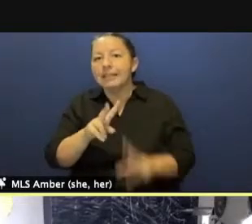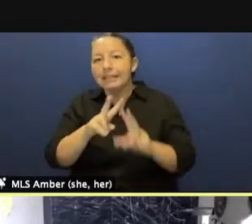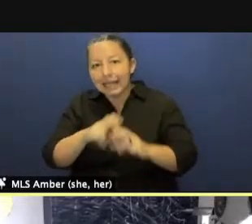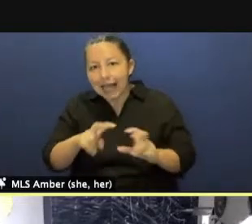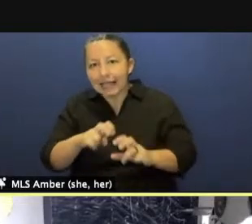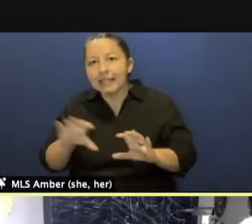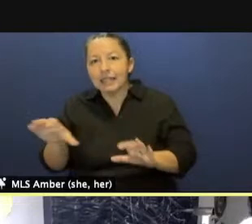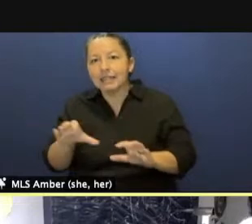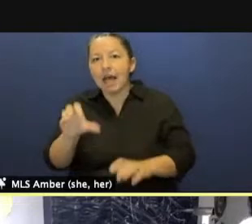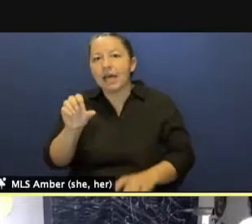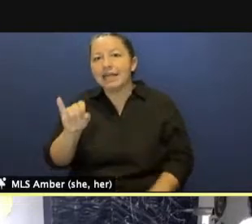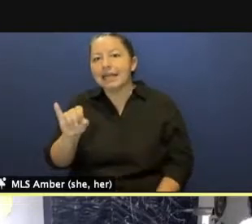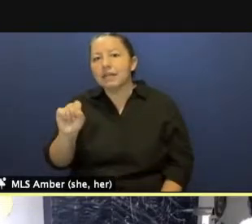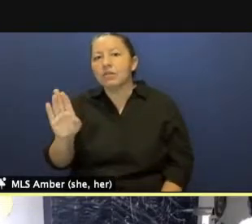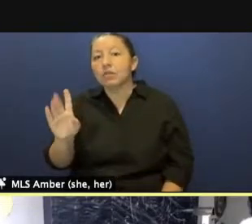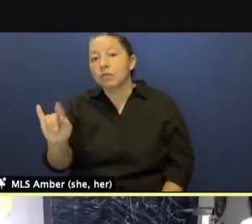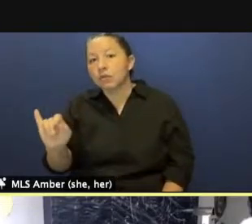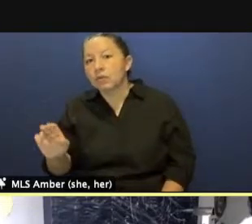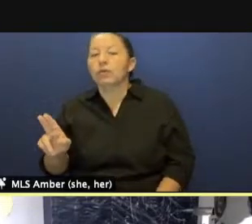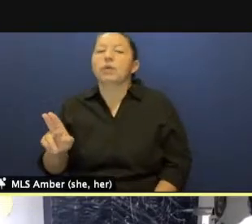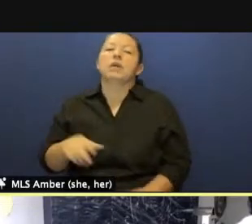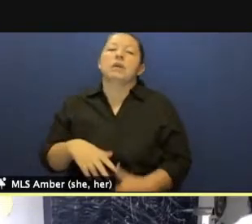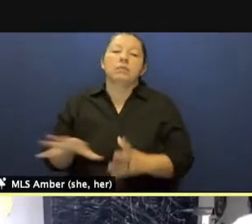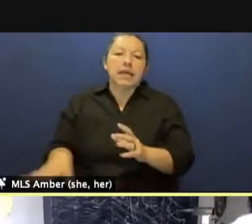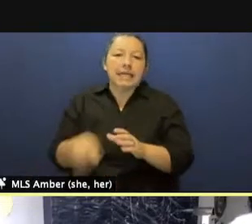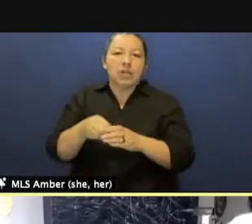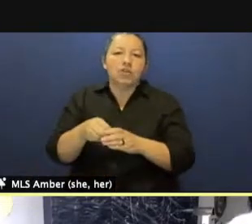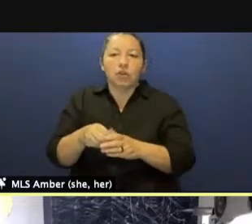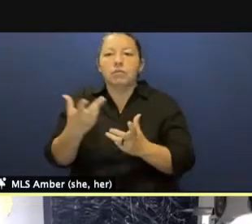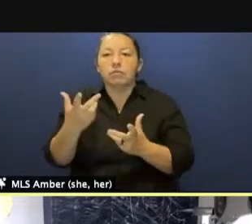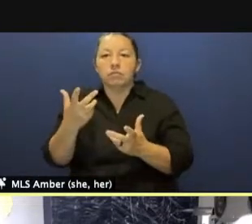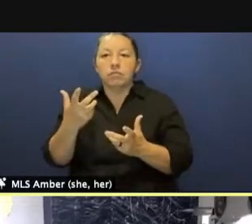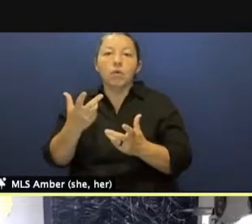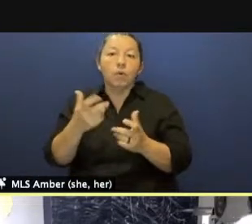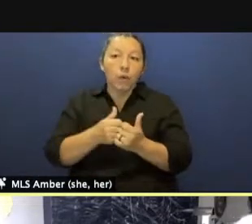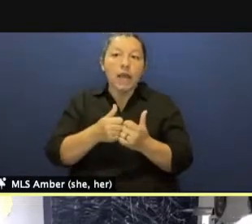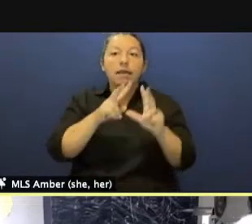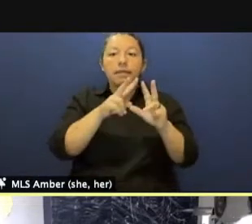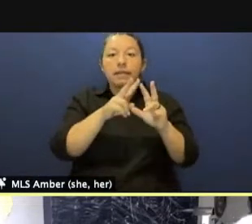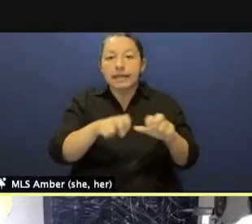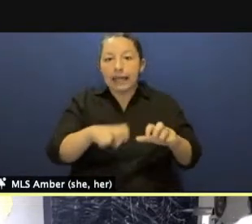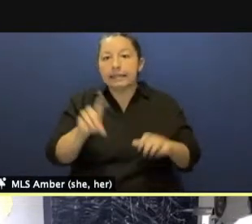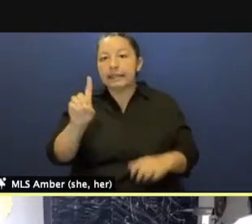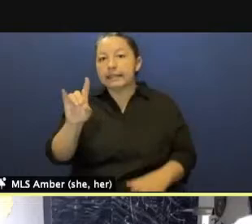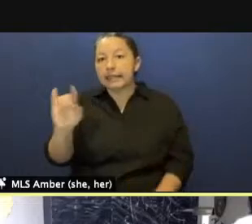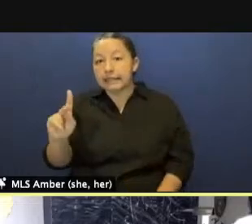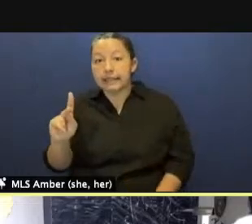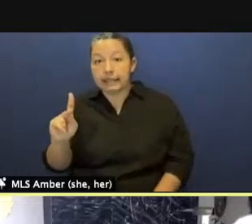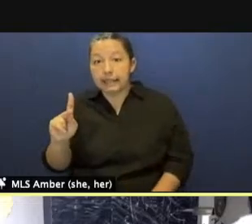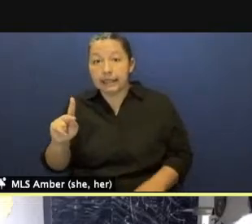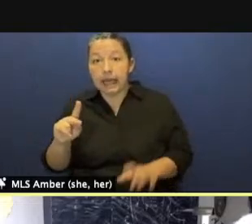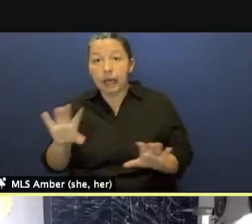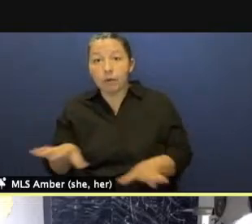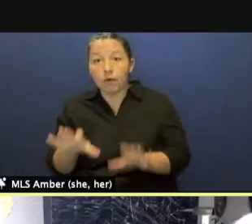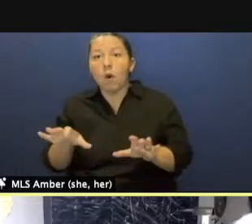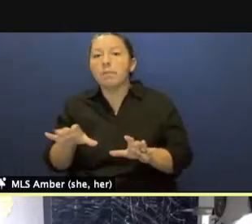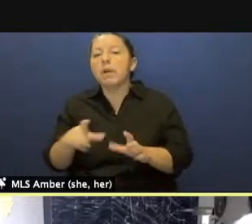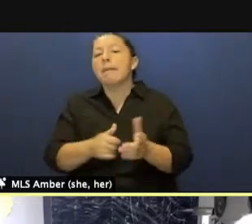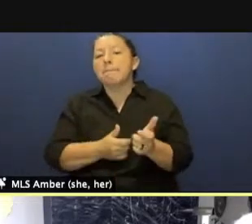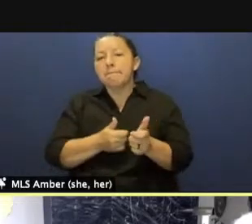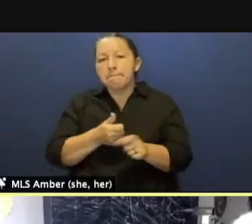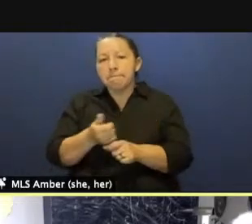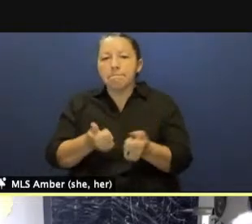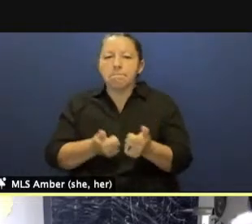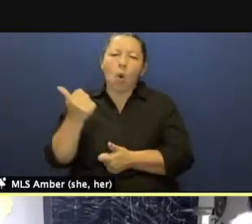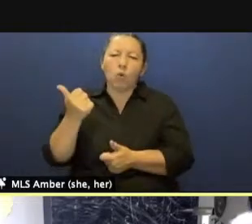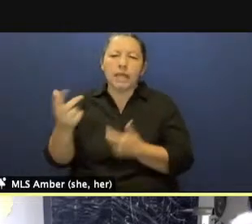situ versus the analysis that Dick did, which were primarily pulling out the individual